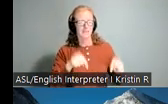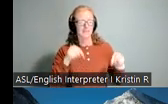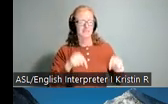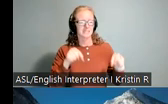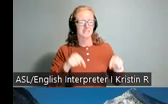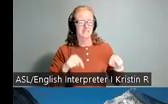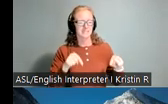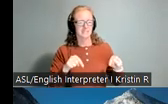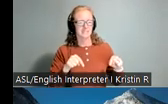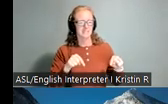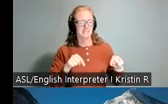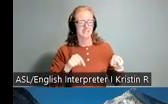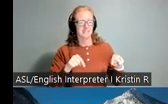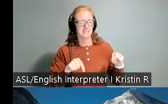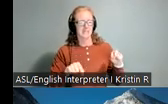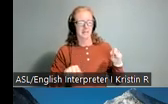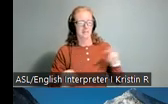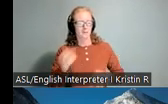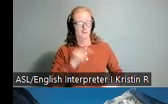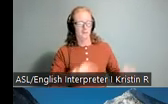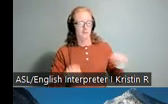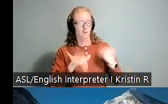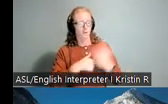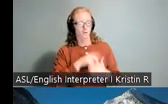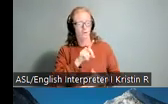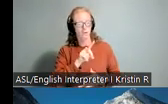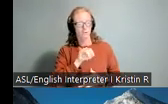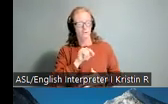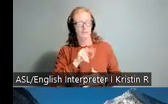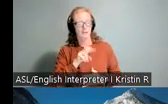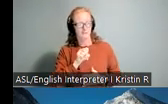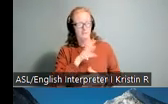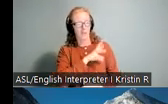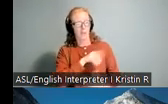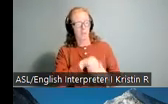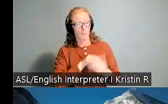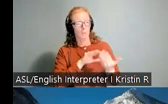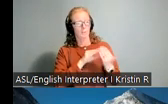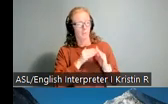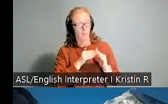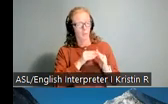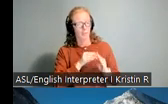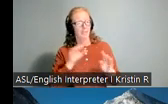the oversight of the directives includes community input, and